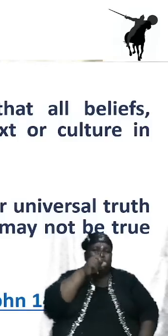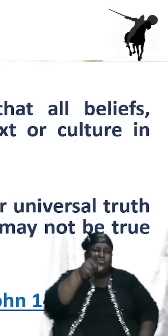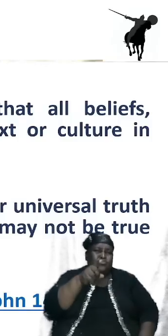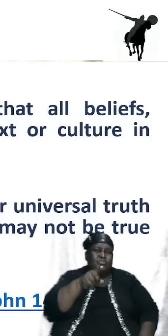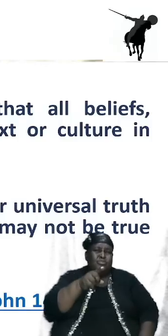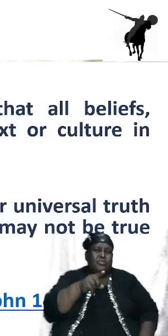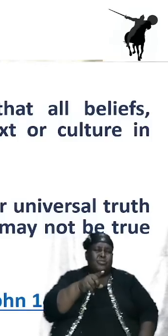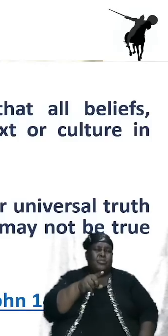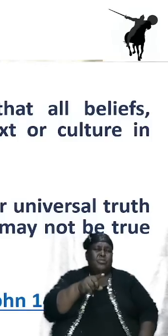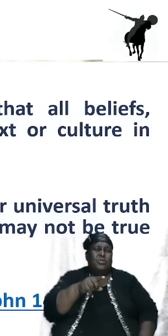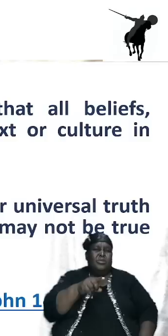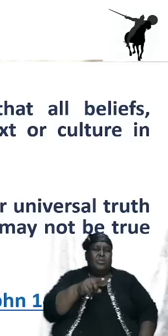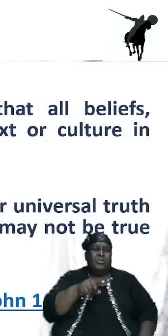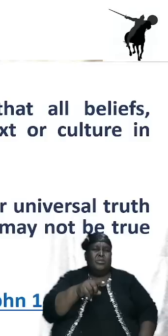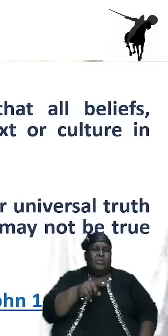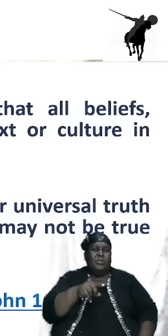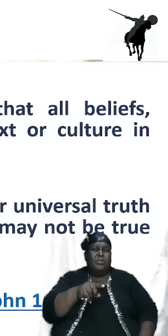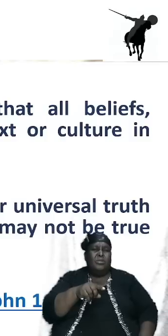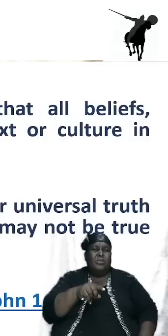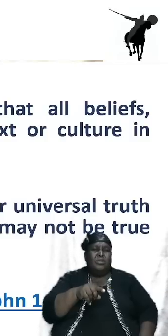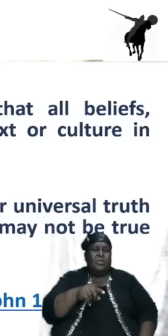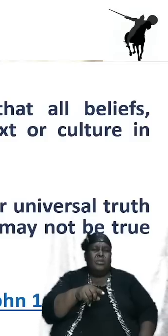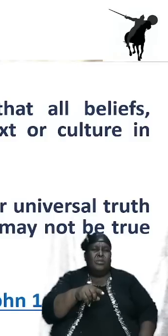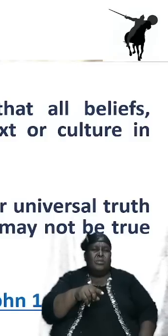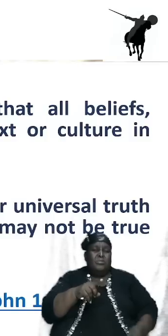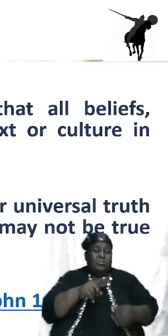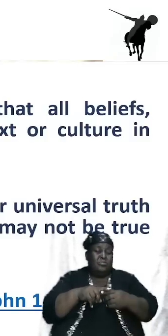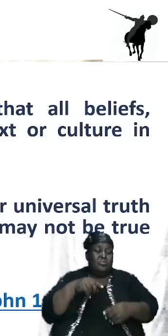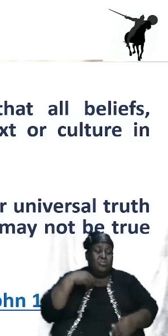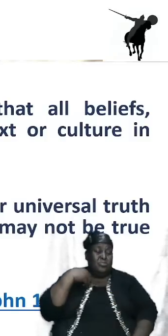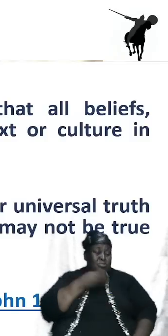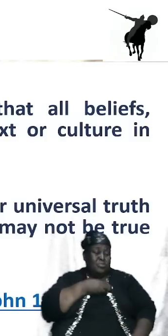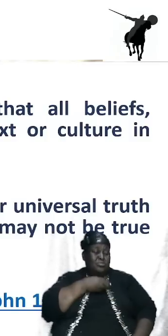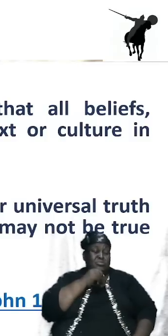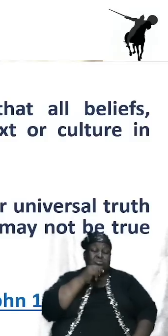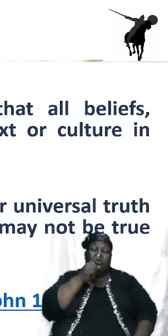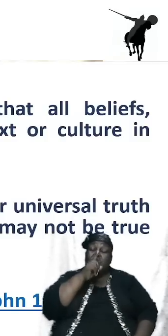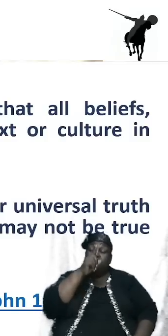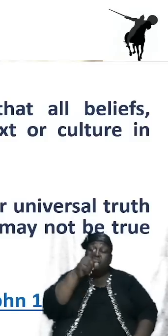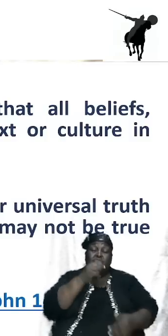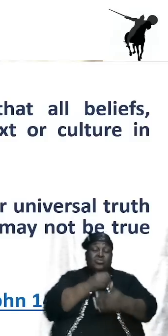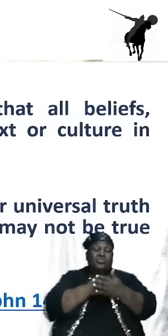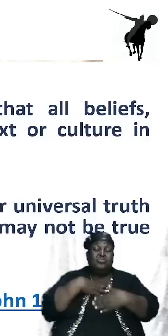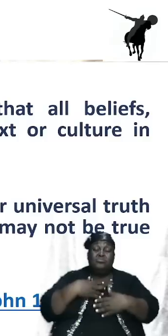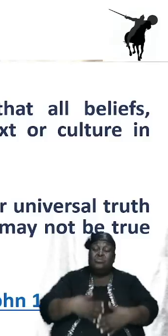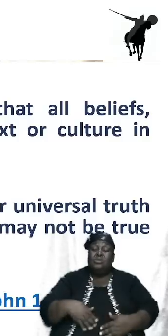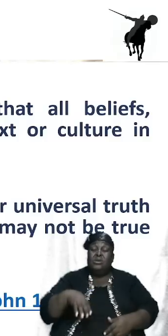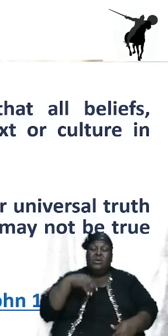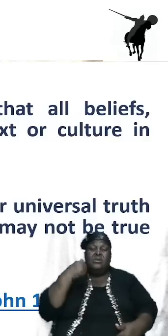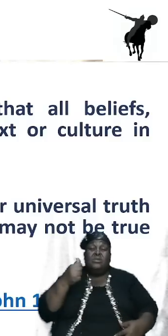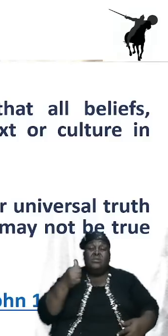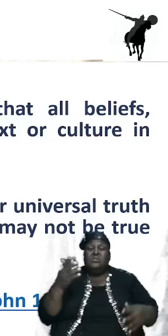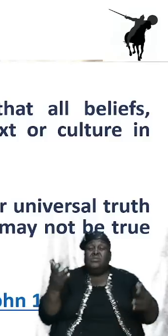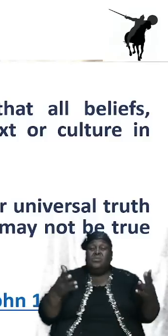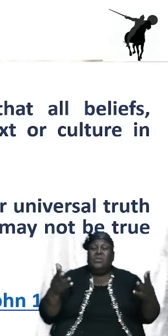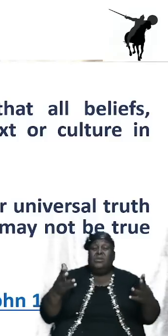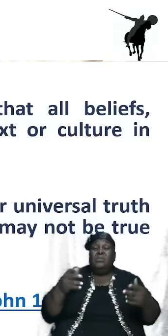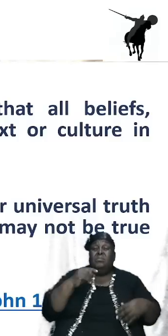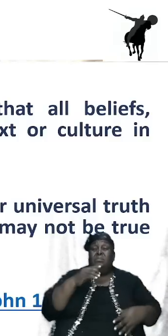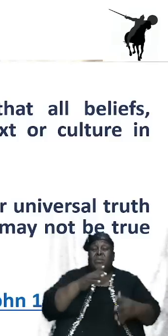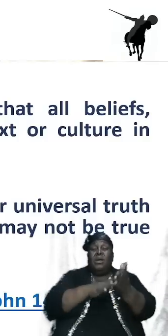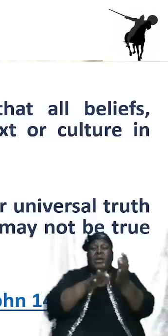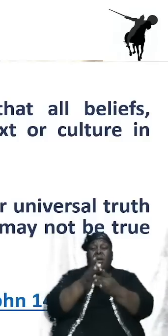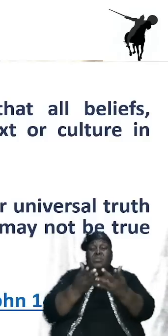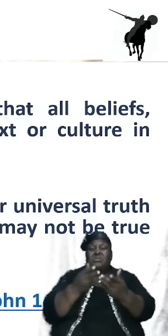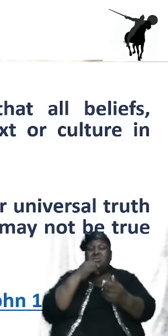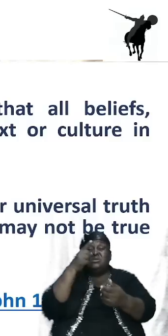morals and our culture may be true to us, but it might not be true to somebody else. But what does the Bible actually say about truth?